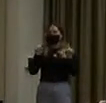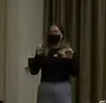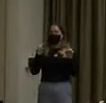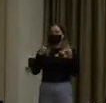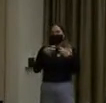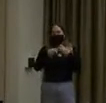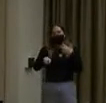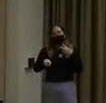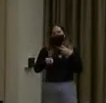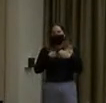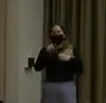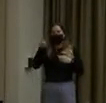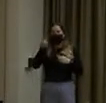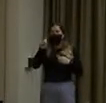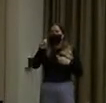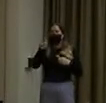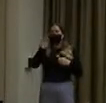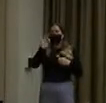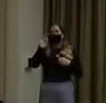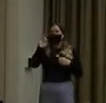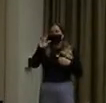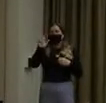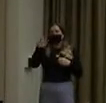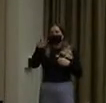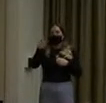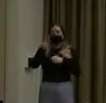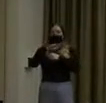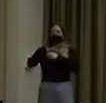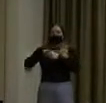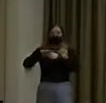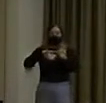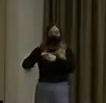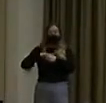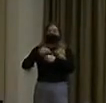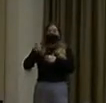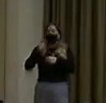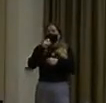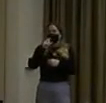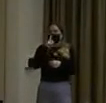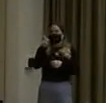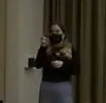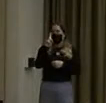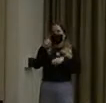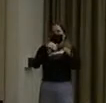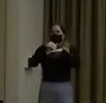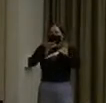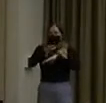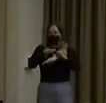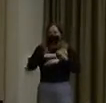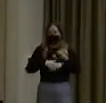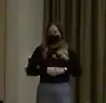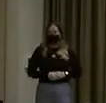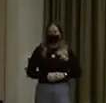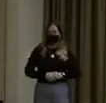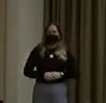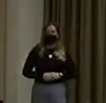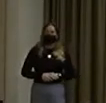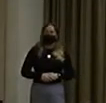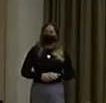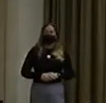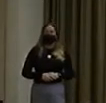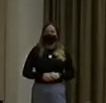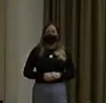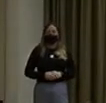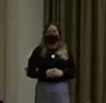difficult out in Suffolk County, I'm not sure where we would have sent those. And so somehow or other, we really do have to have some